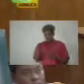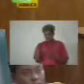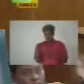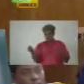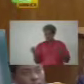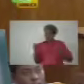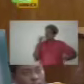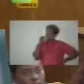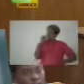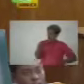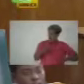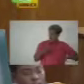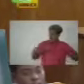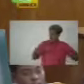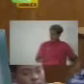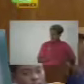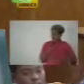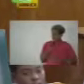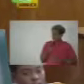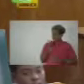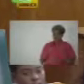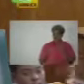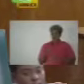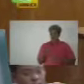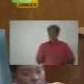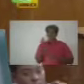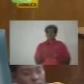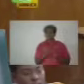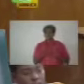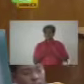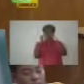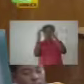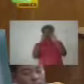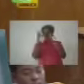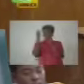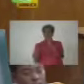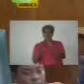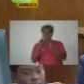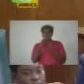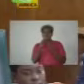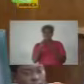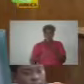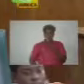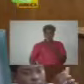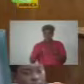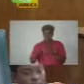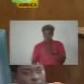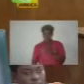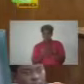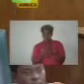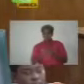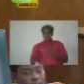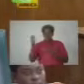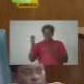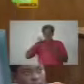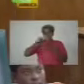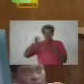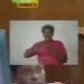So if you haven't gone through those 4 stages, simply taking the end